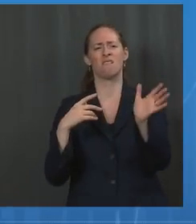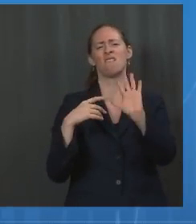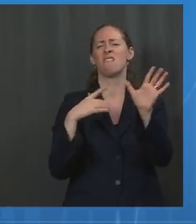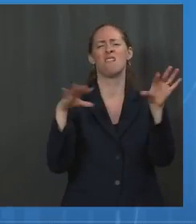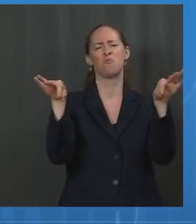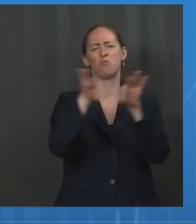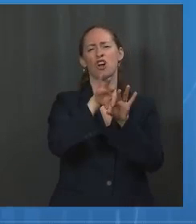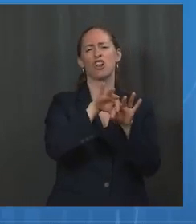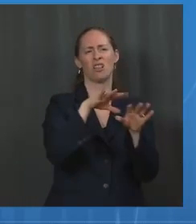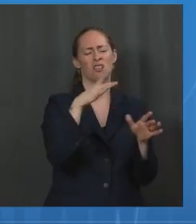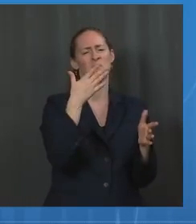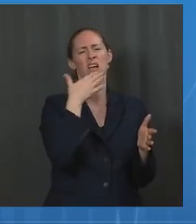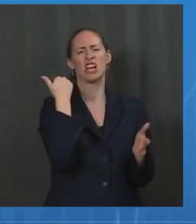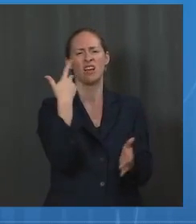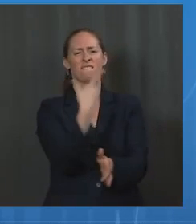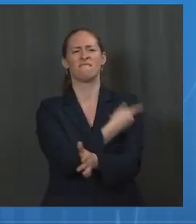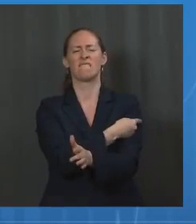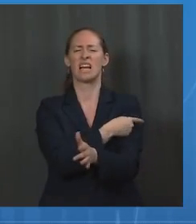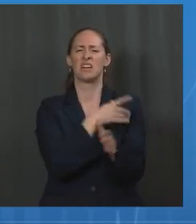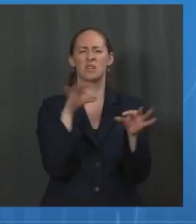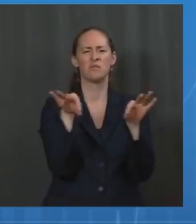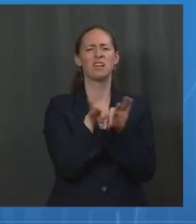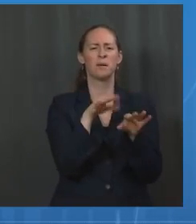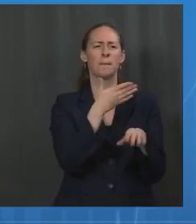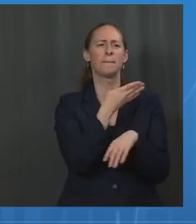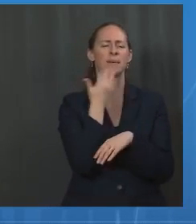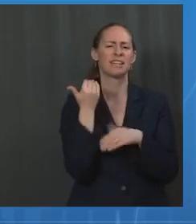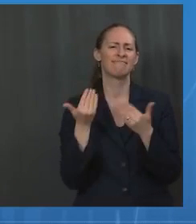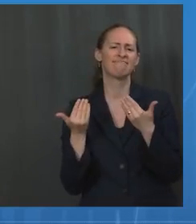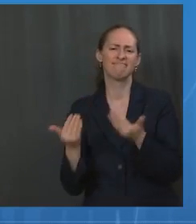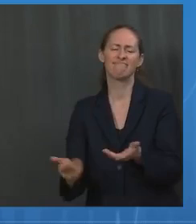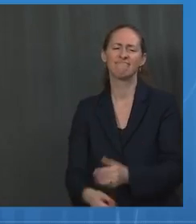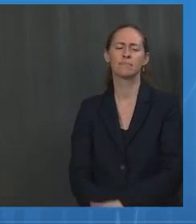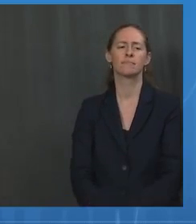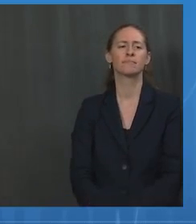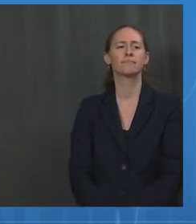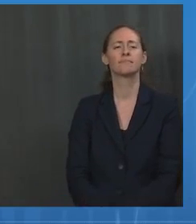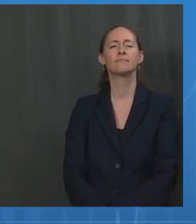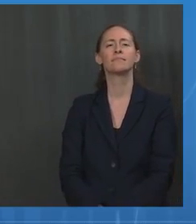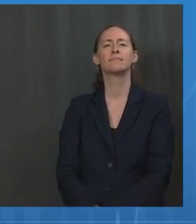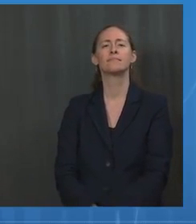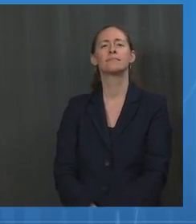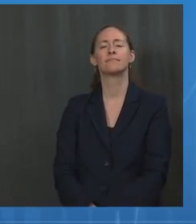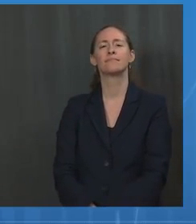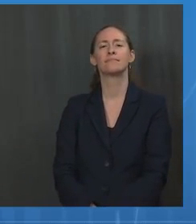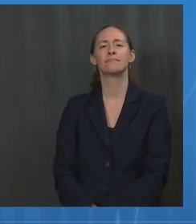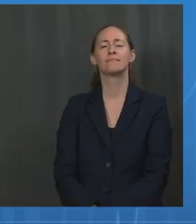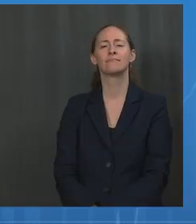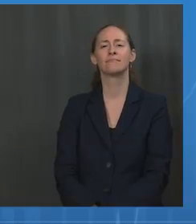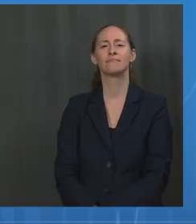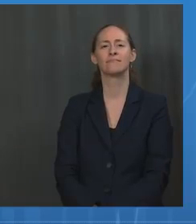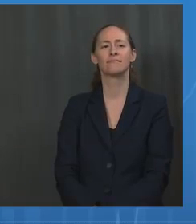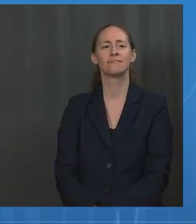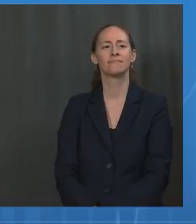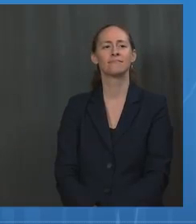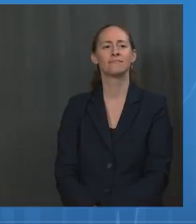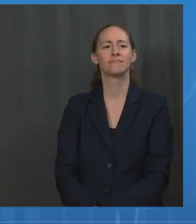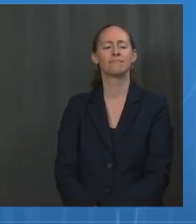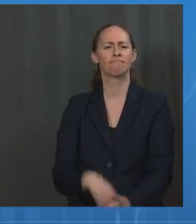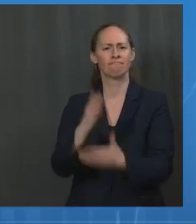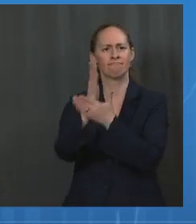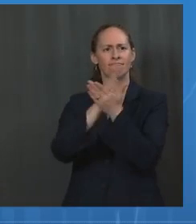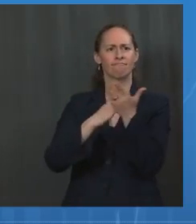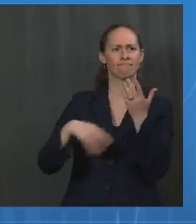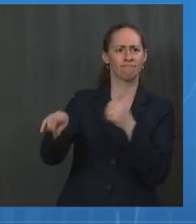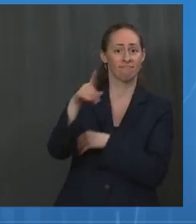very much outweighed the risk. Last slide. And so what are the reasons for adolescents to be